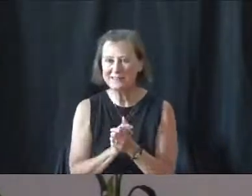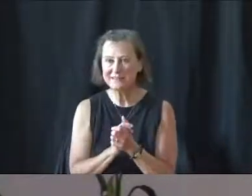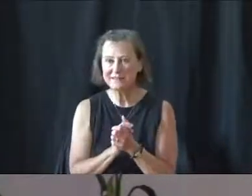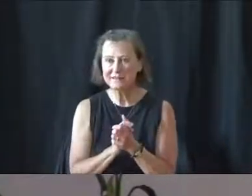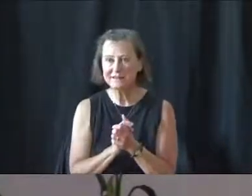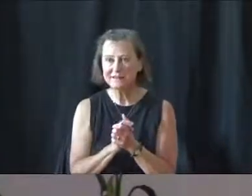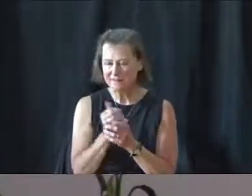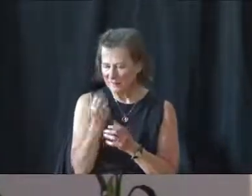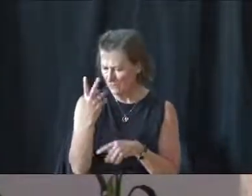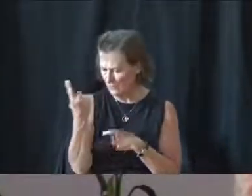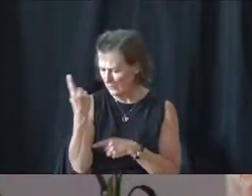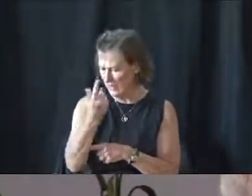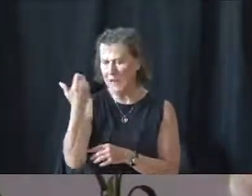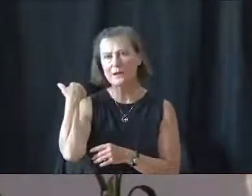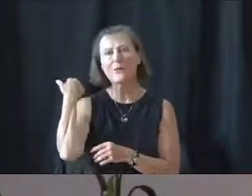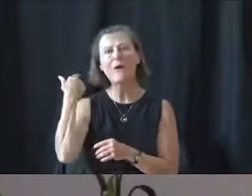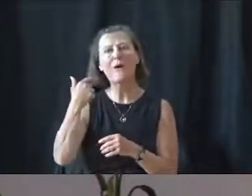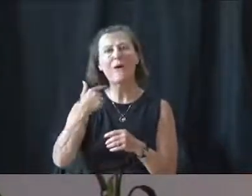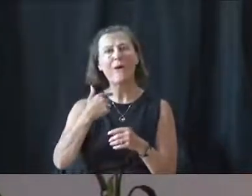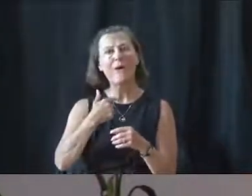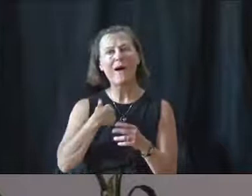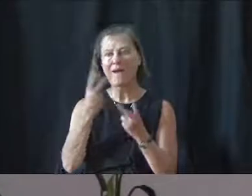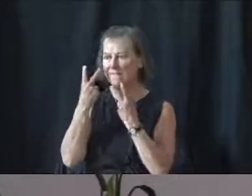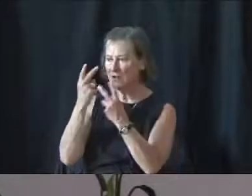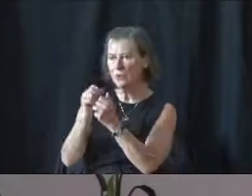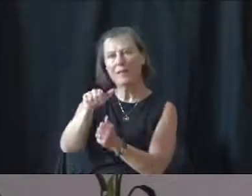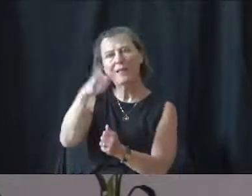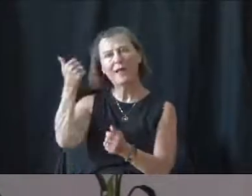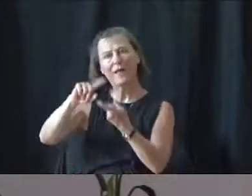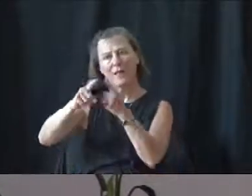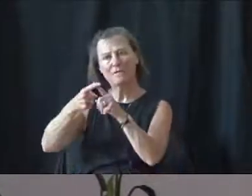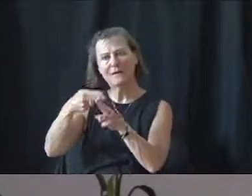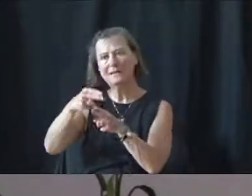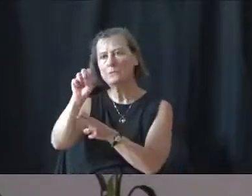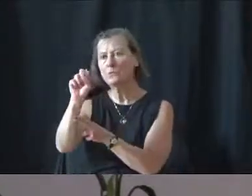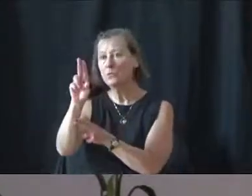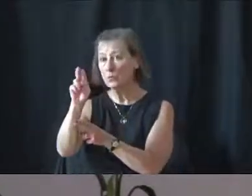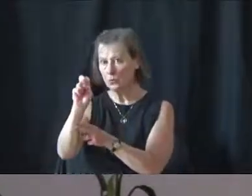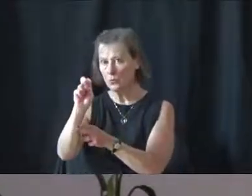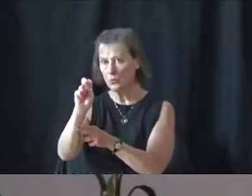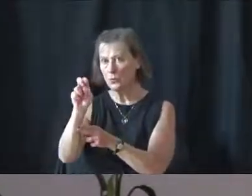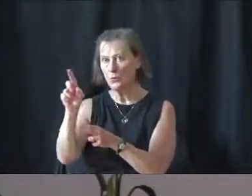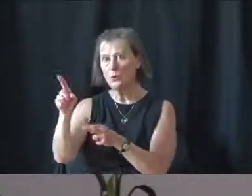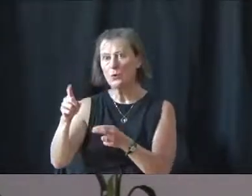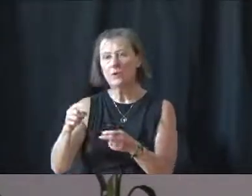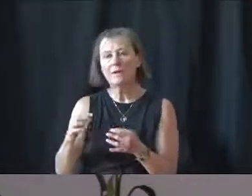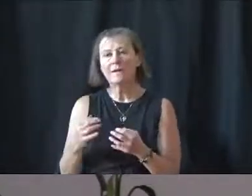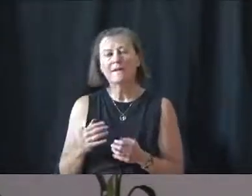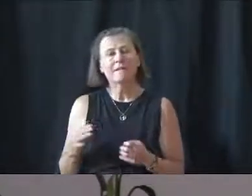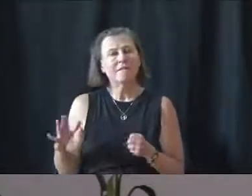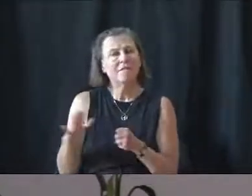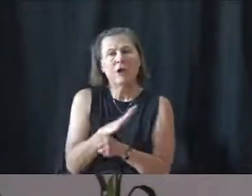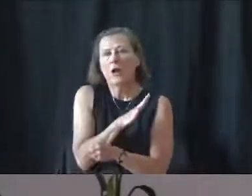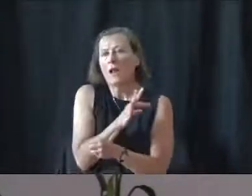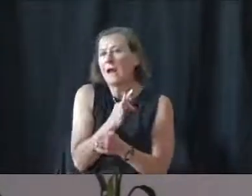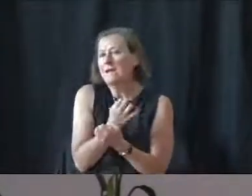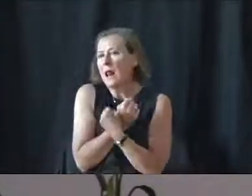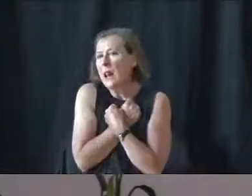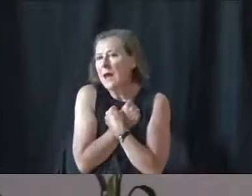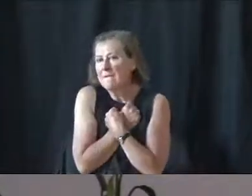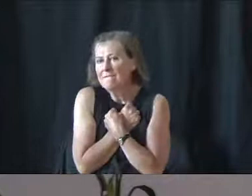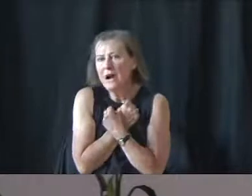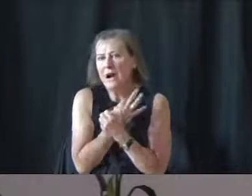Just a few days ago, I visited with another friend, Sue, who is brimming with love of life and